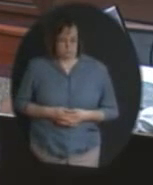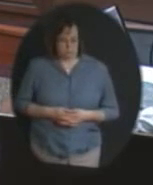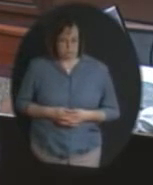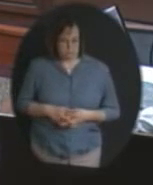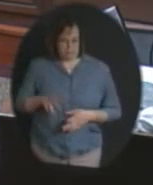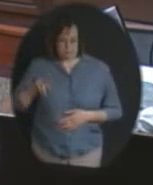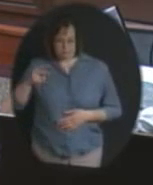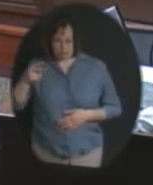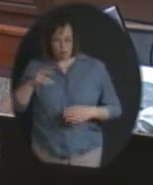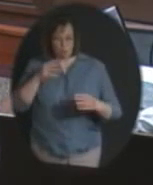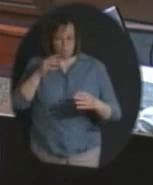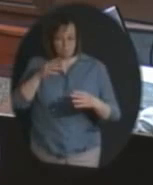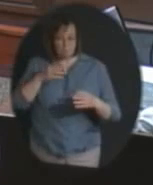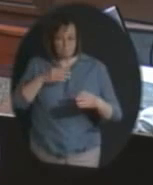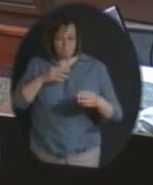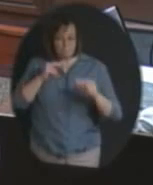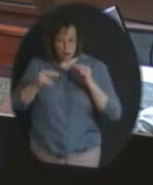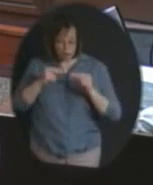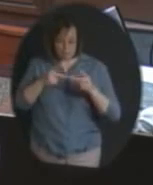Second? Second.